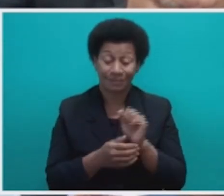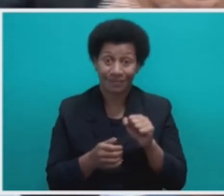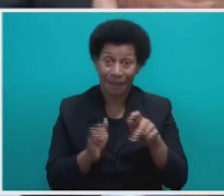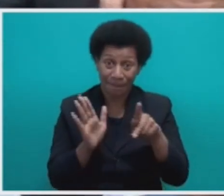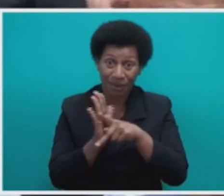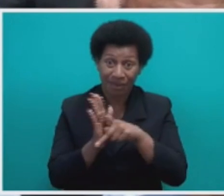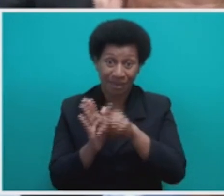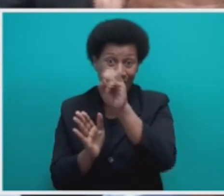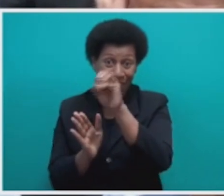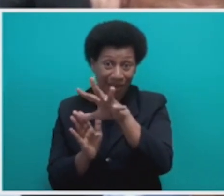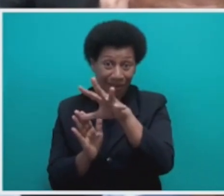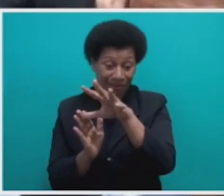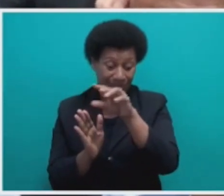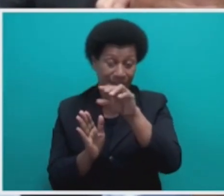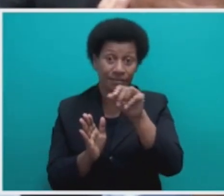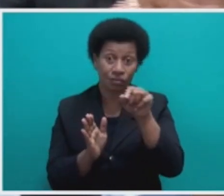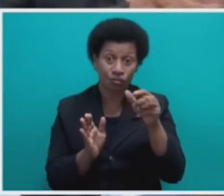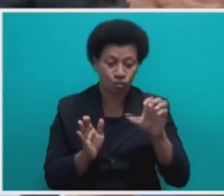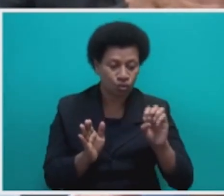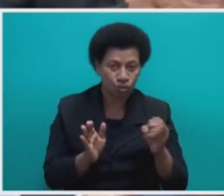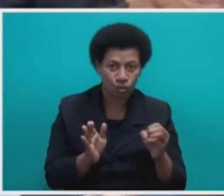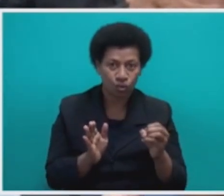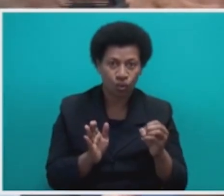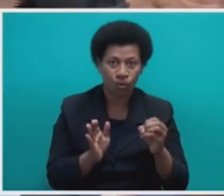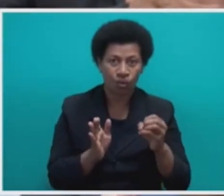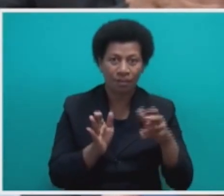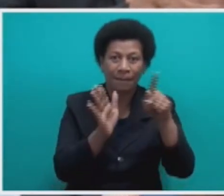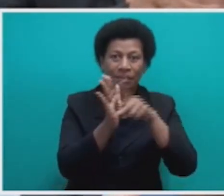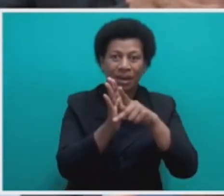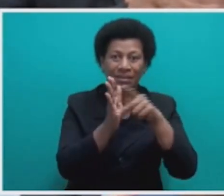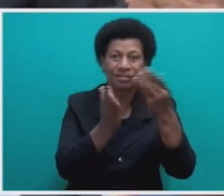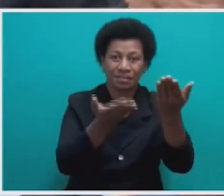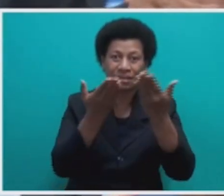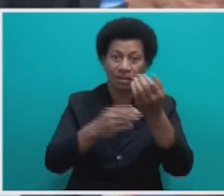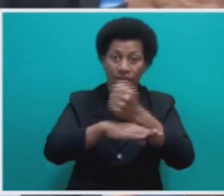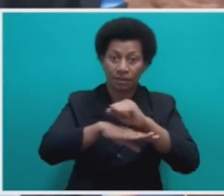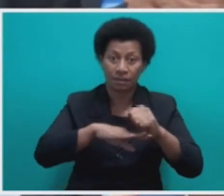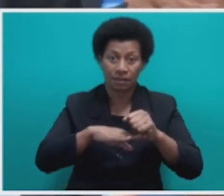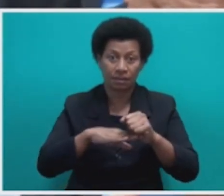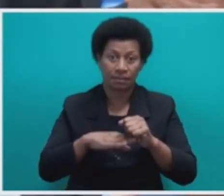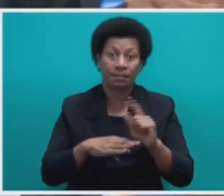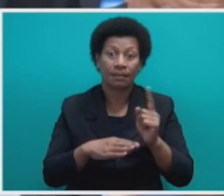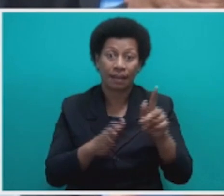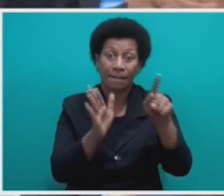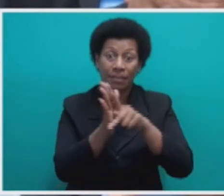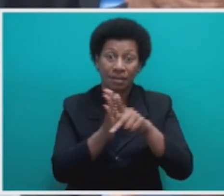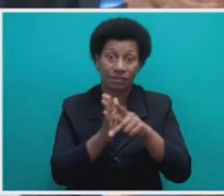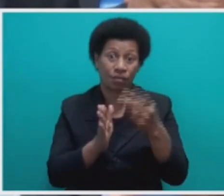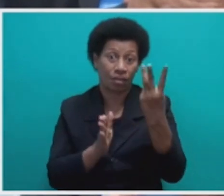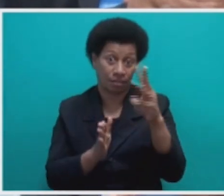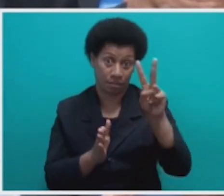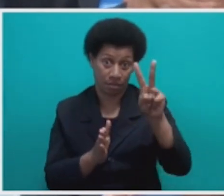from 10 to 0 in the import excise duty, the duty of 32% still remains.